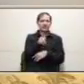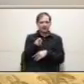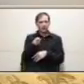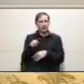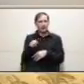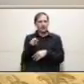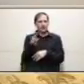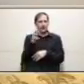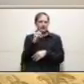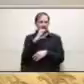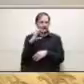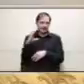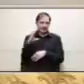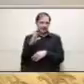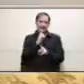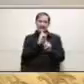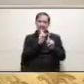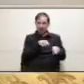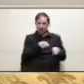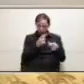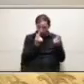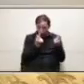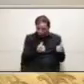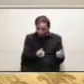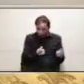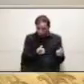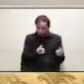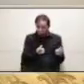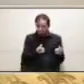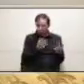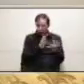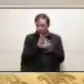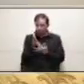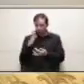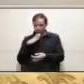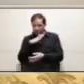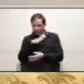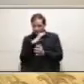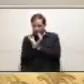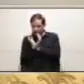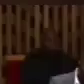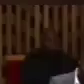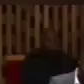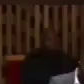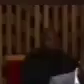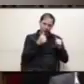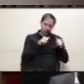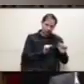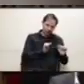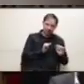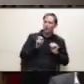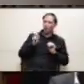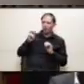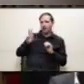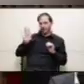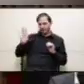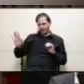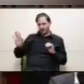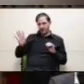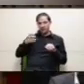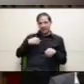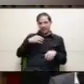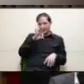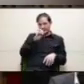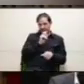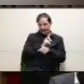That's what the MEC had directed, and have they processed it through the council sitting? Thank you, Chair. Okay. I'm actually going to give 30 seconds